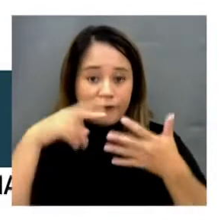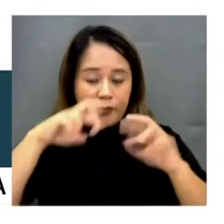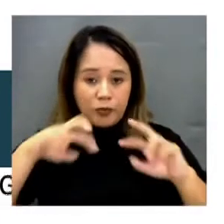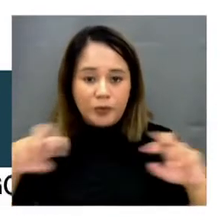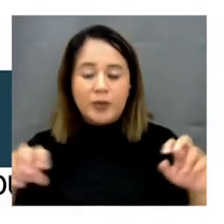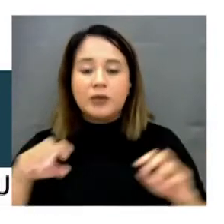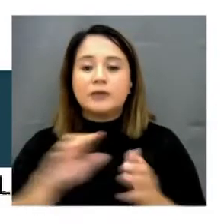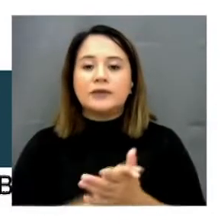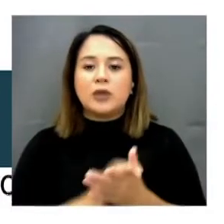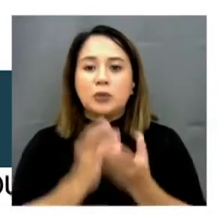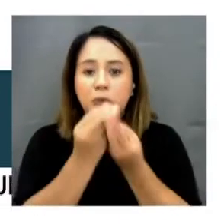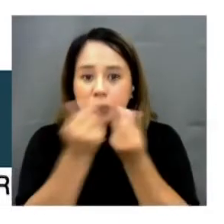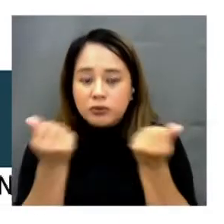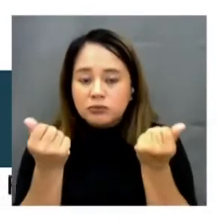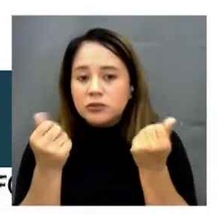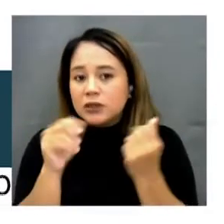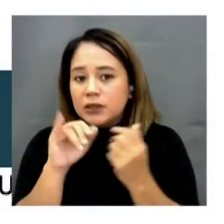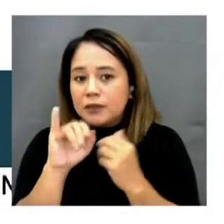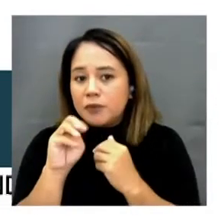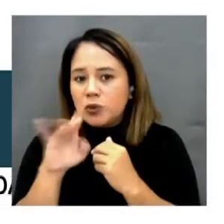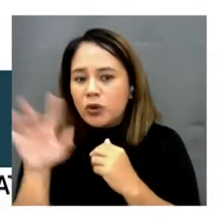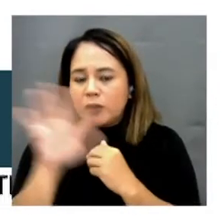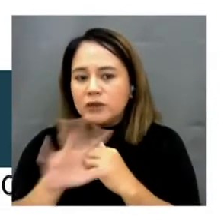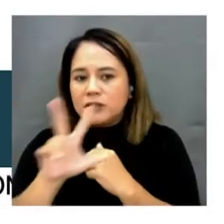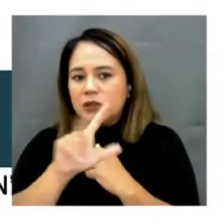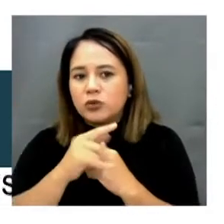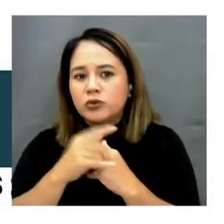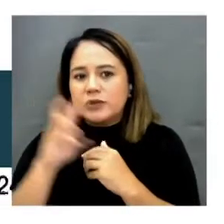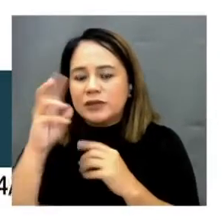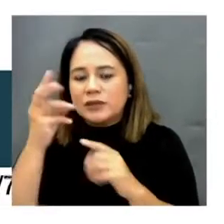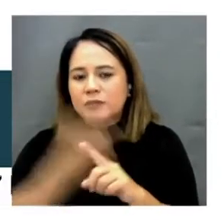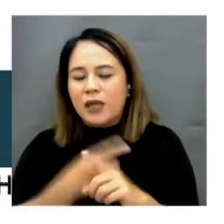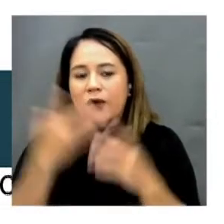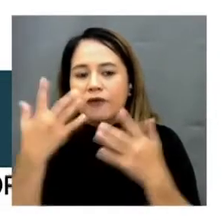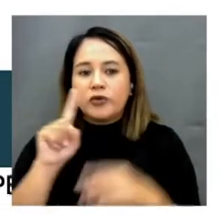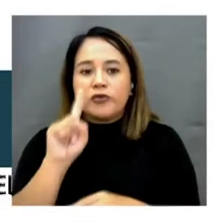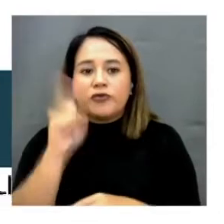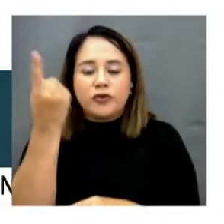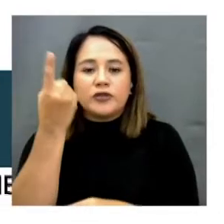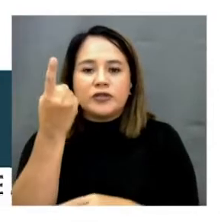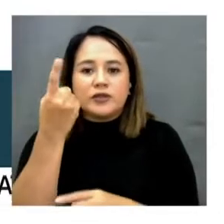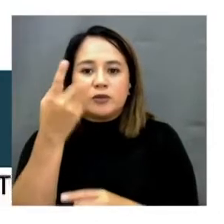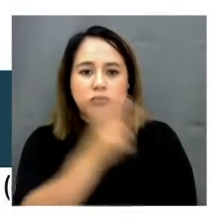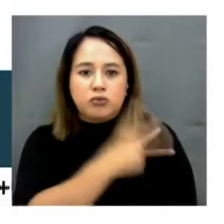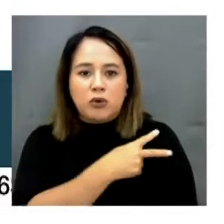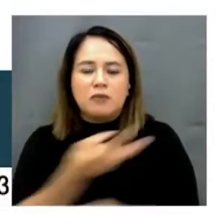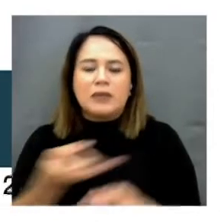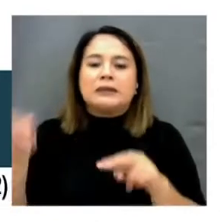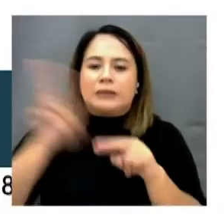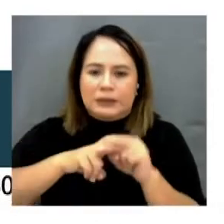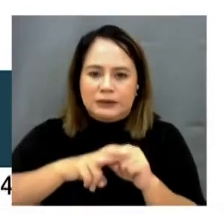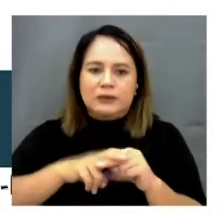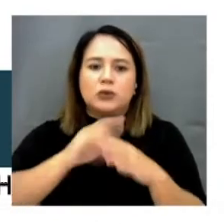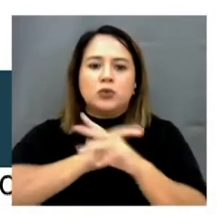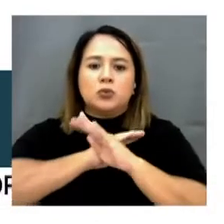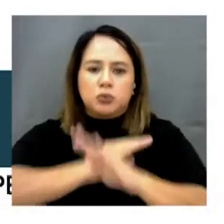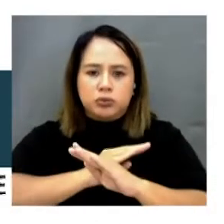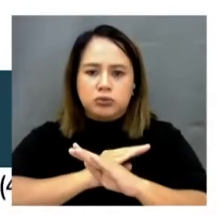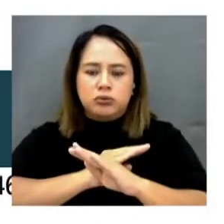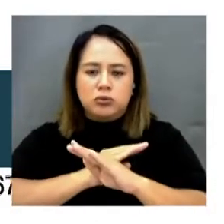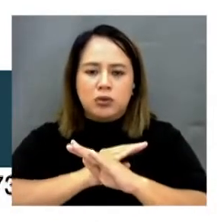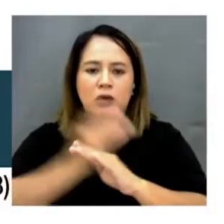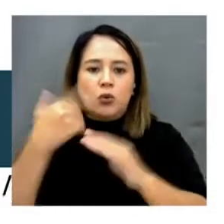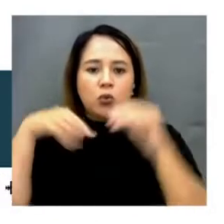immunity will be in about 3 to 6 months after the first booster. So we need to increase our layer of protection so that we can